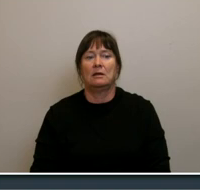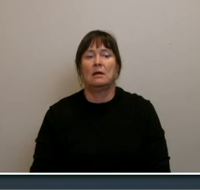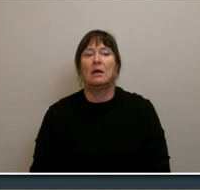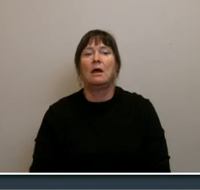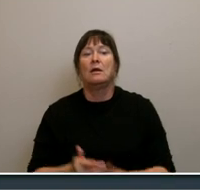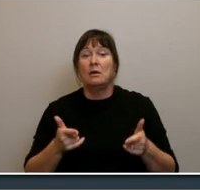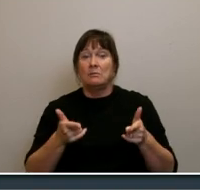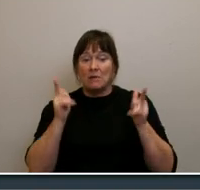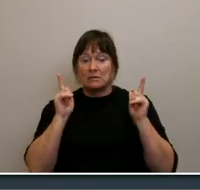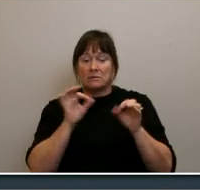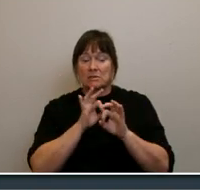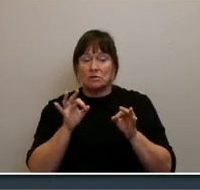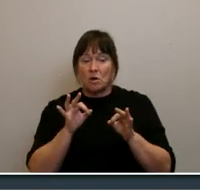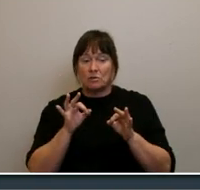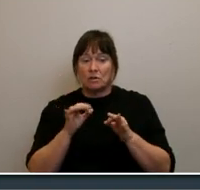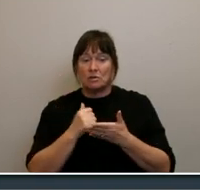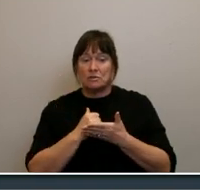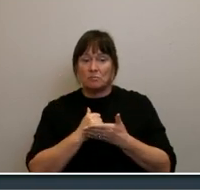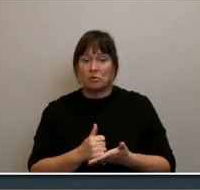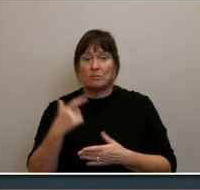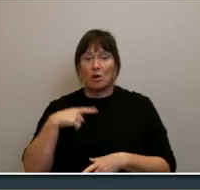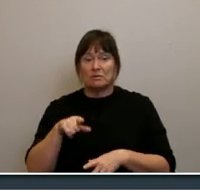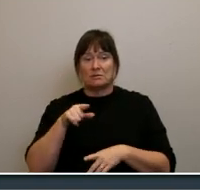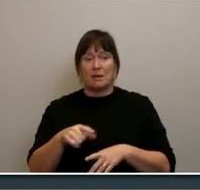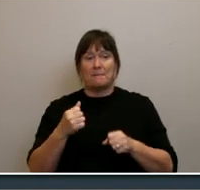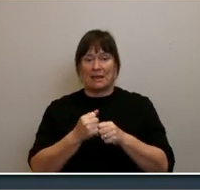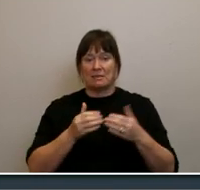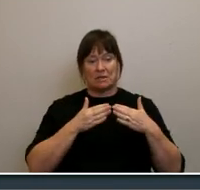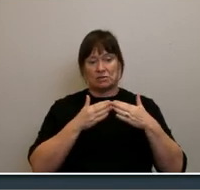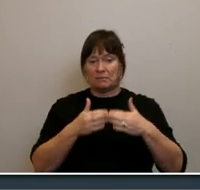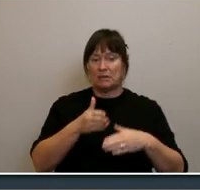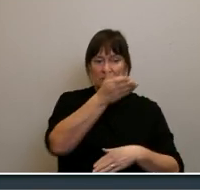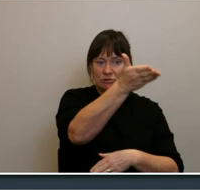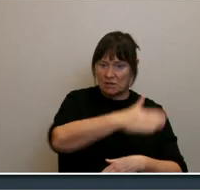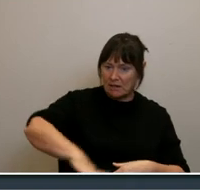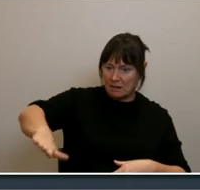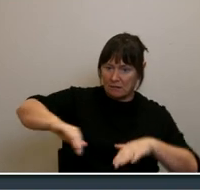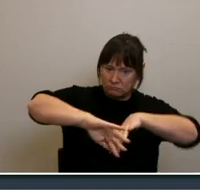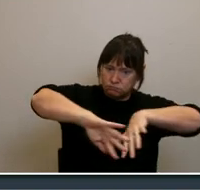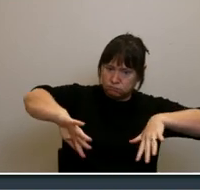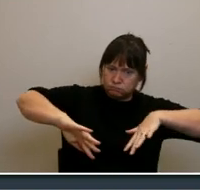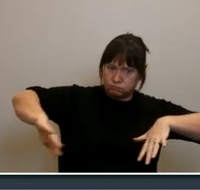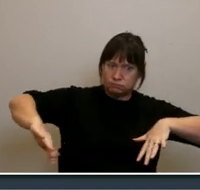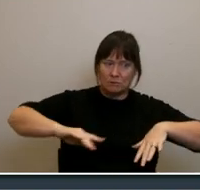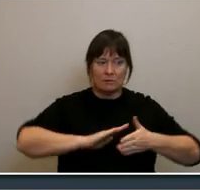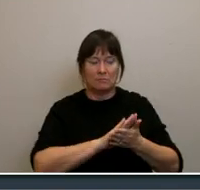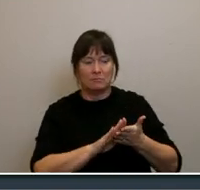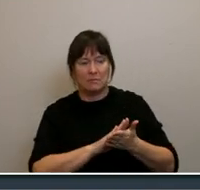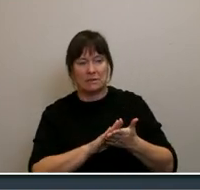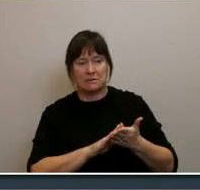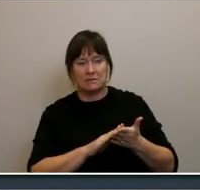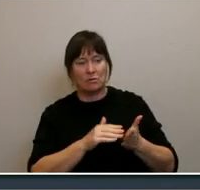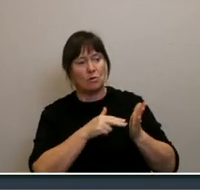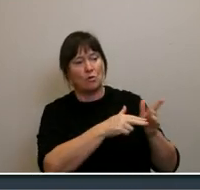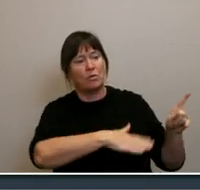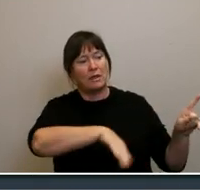Management has not supported the influence of man-made shipping channel. It has impeded the transport of sediment between the south cell and the north